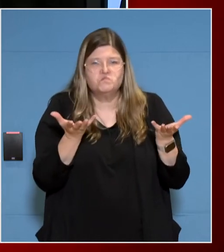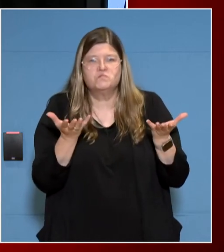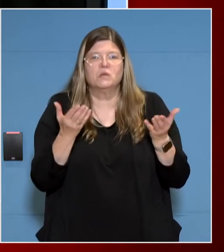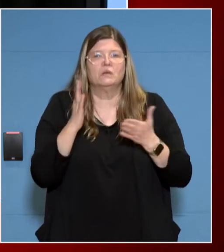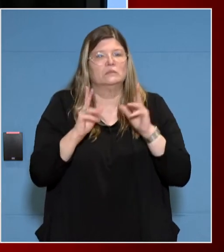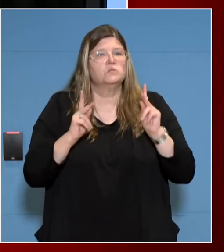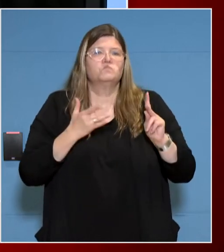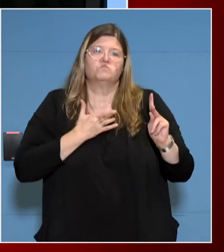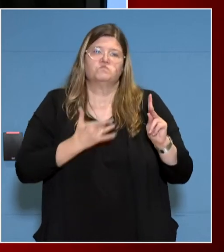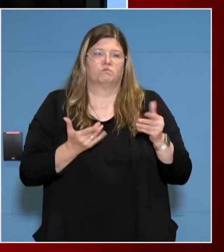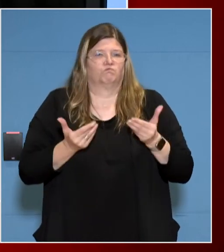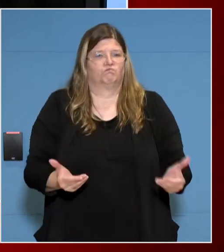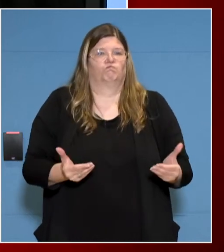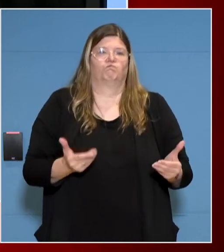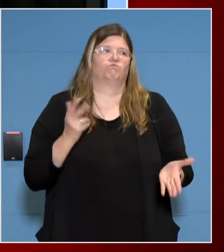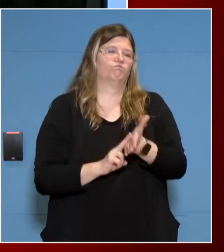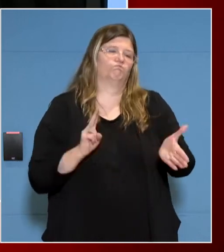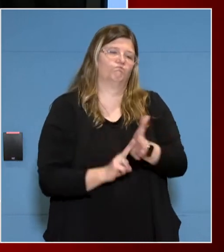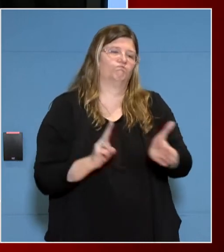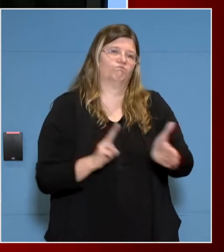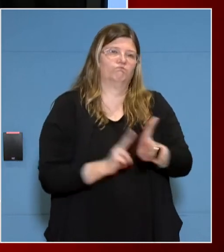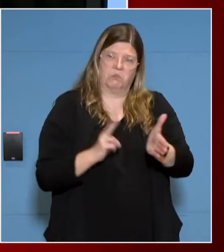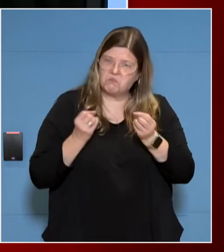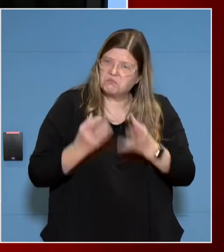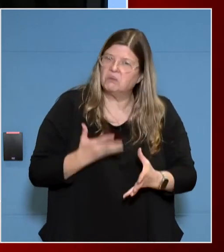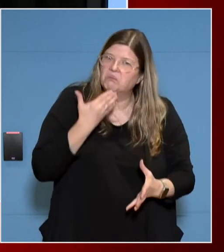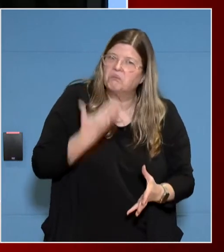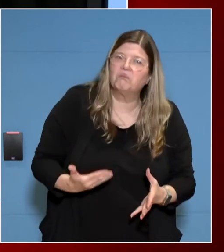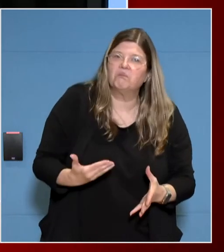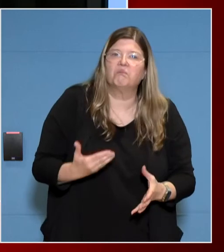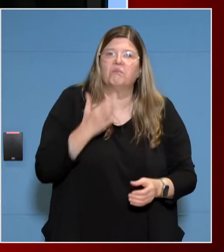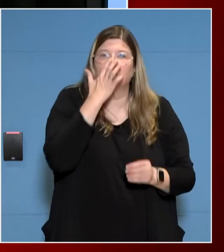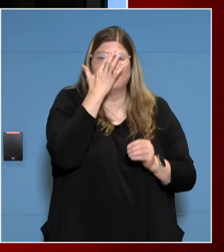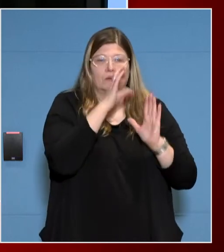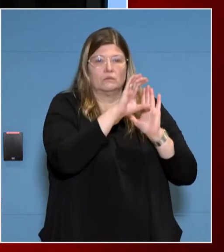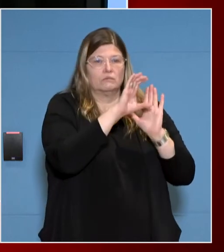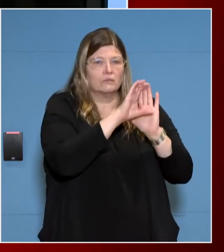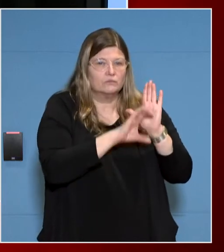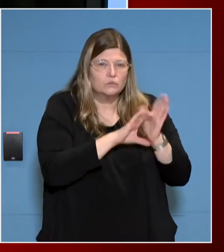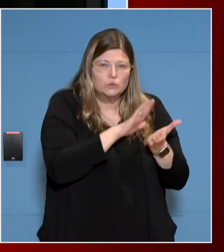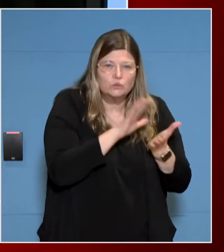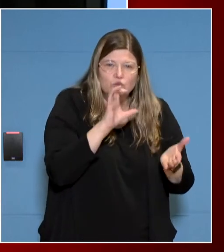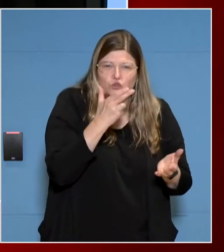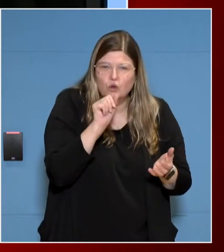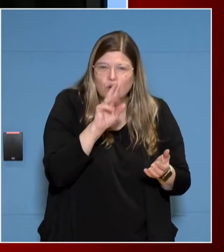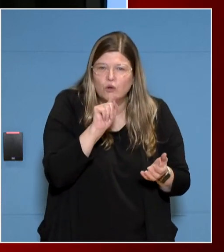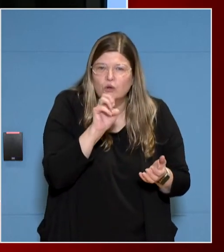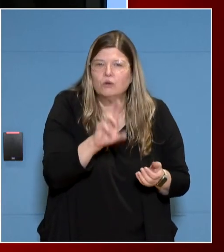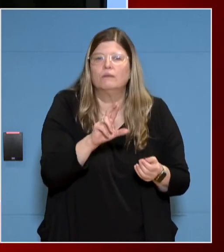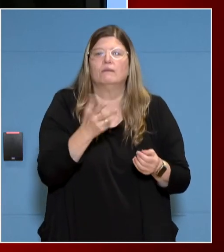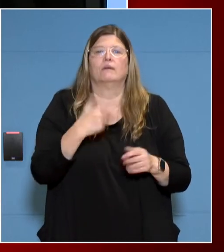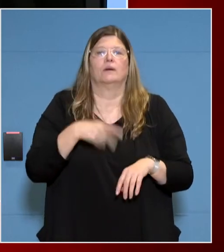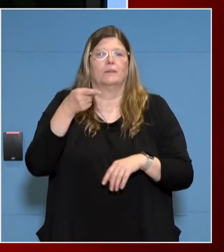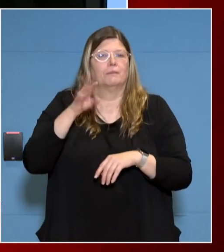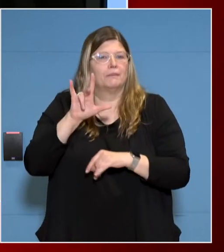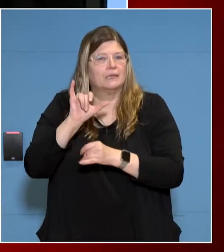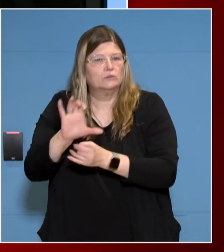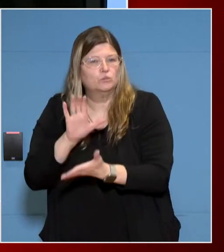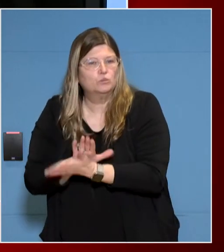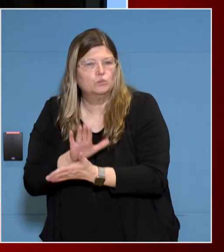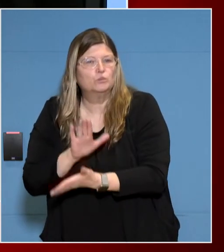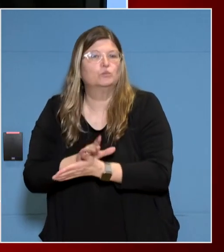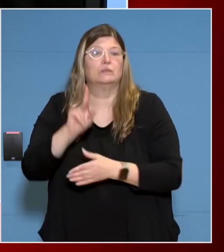that 70%, is that charter schools and DCPS, No, or that's just the DCPS? We don't have the charter information yet. Yes.